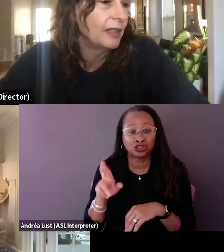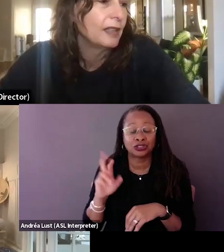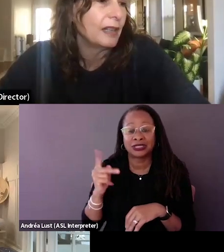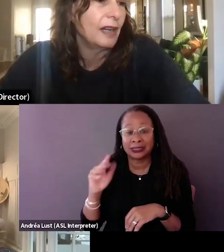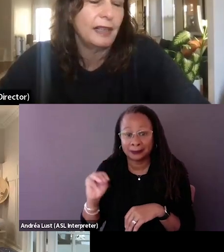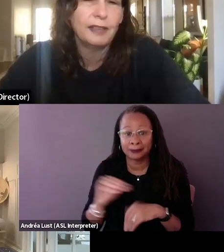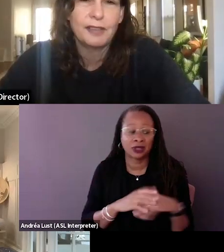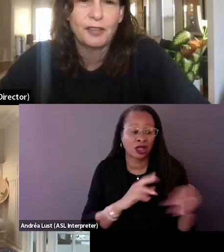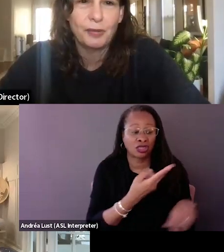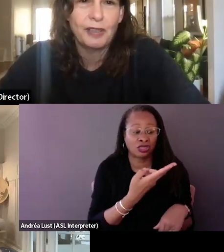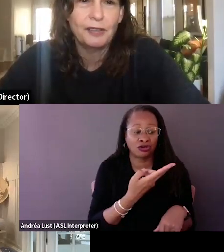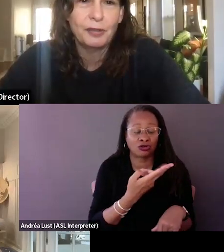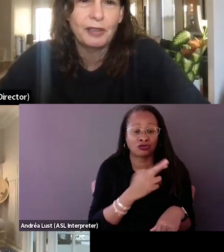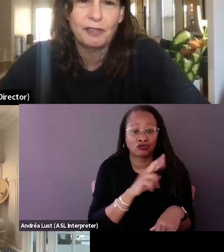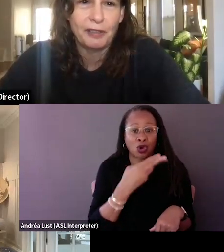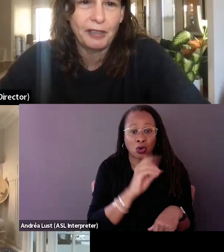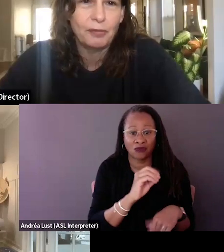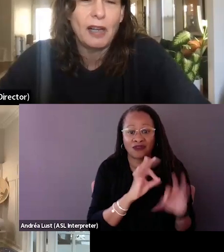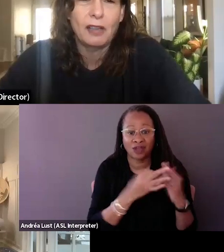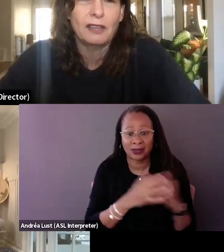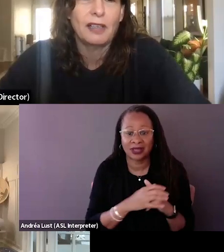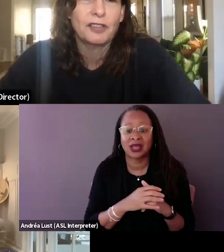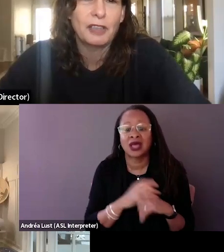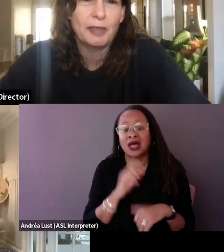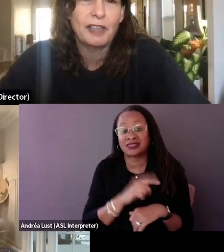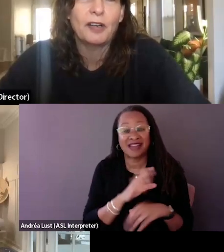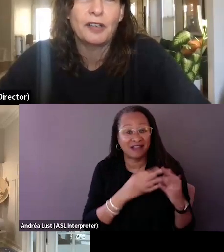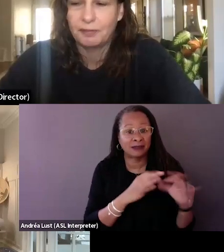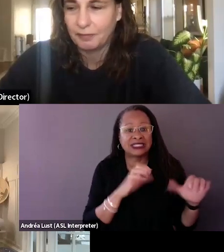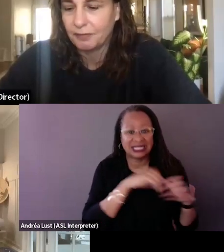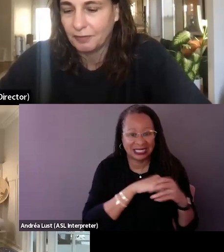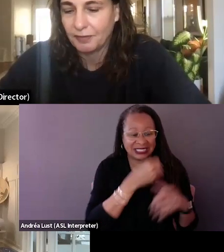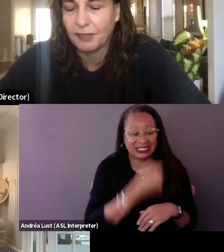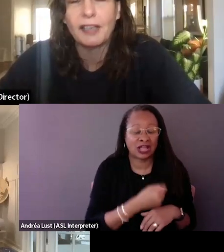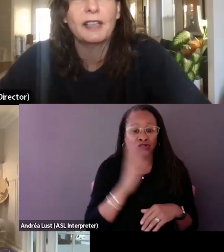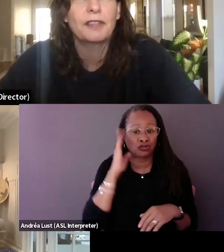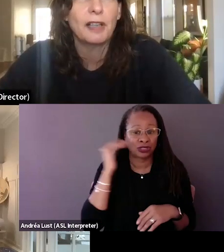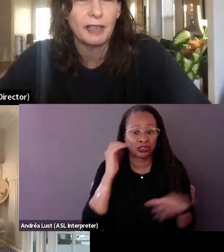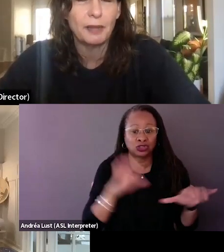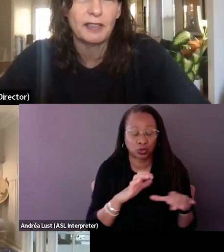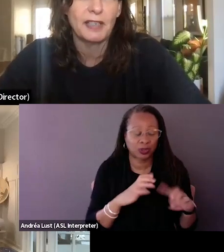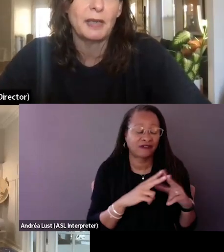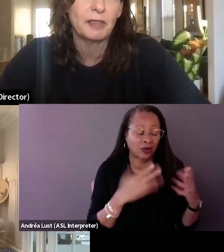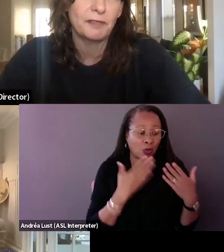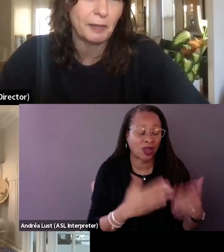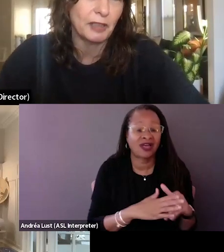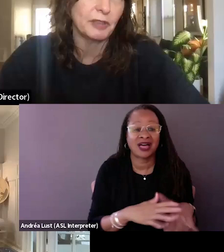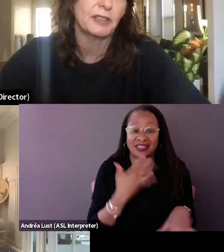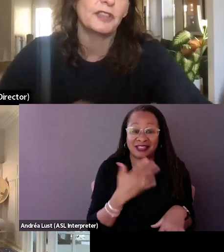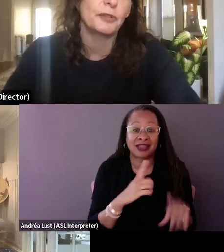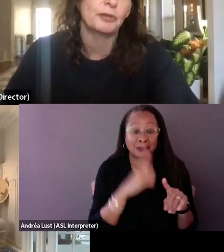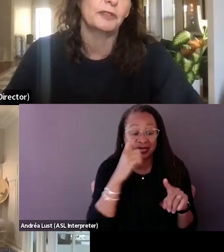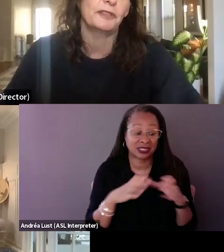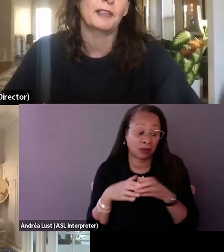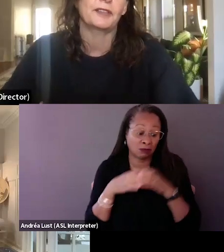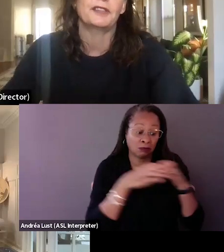are in South Korea doing very well. Actually, I mean, they are the lucky of the lucky because they came as a family, which